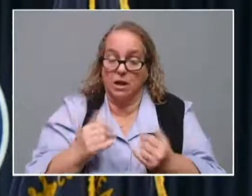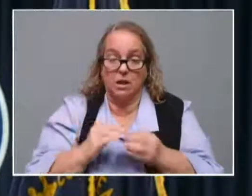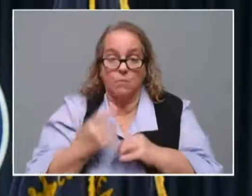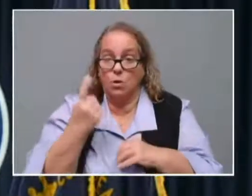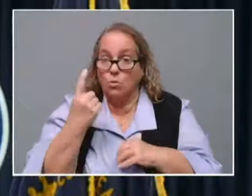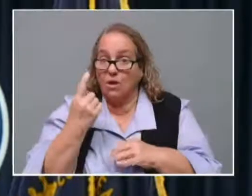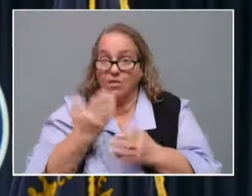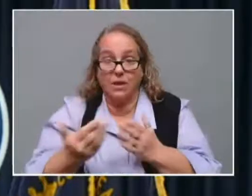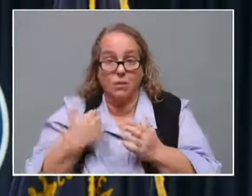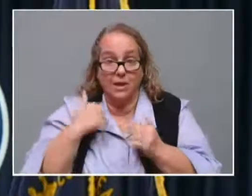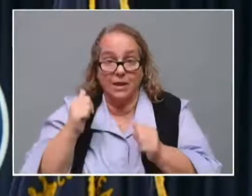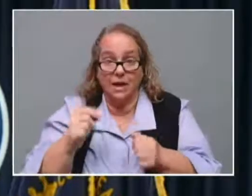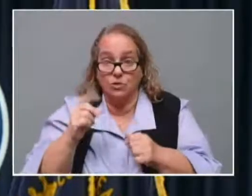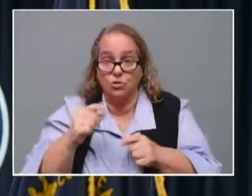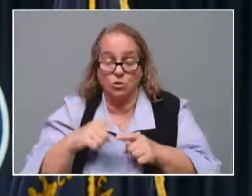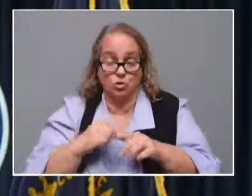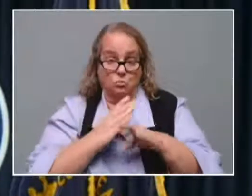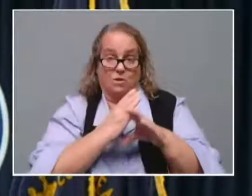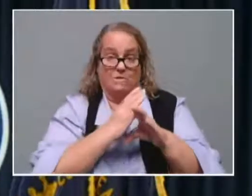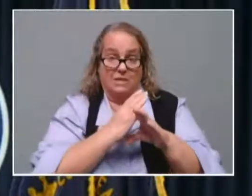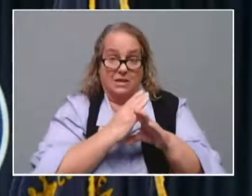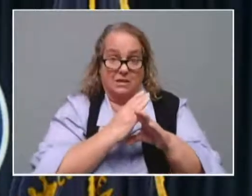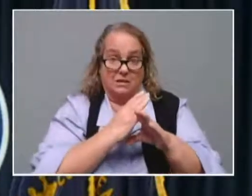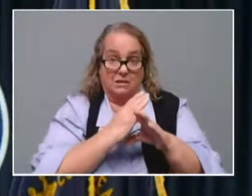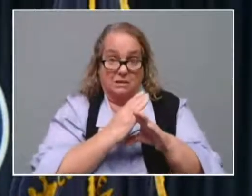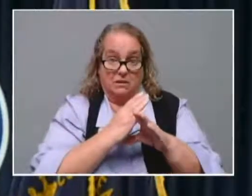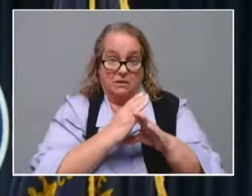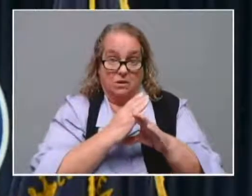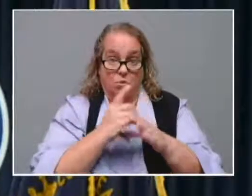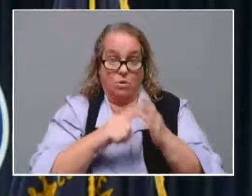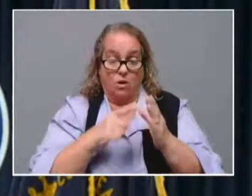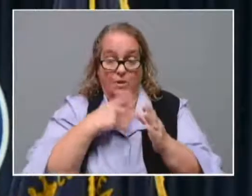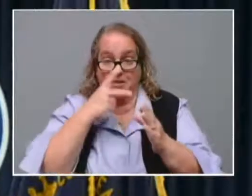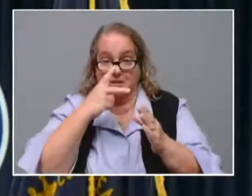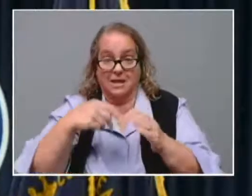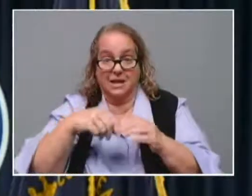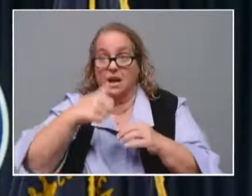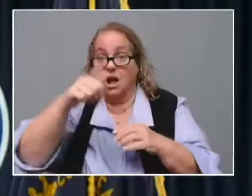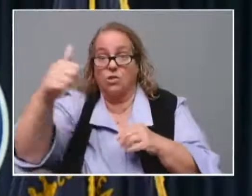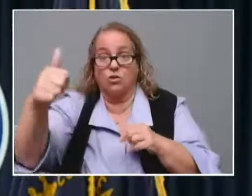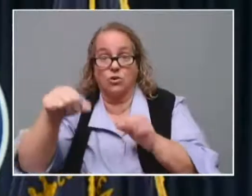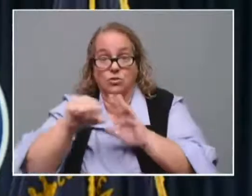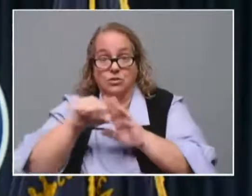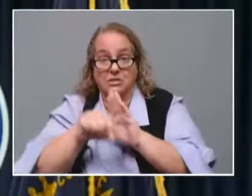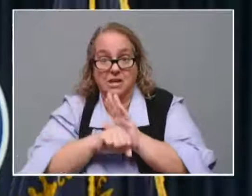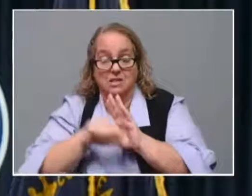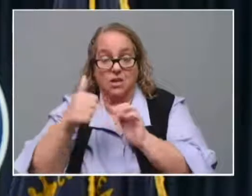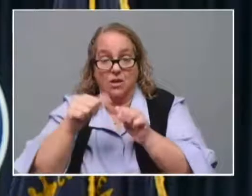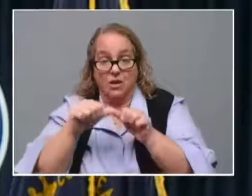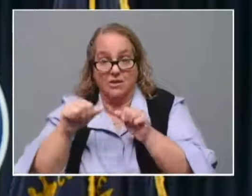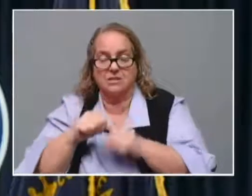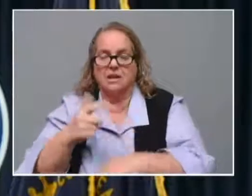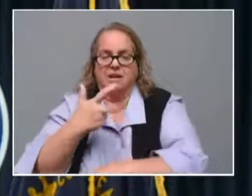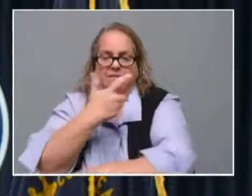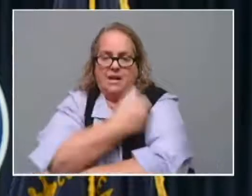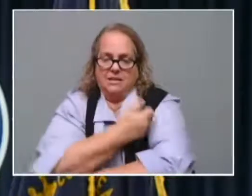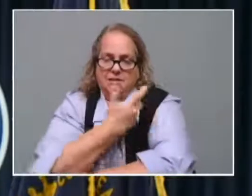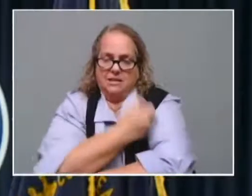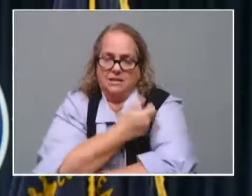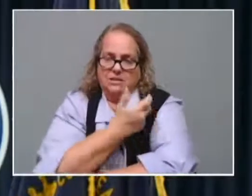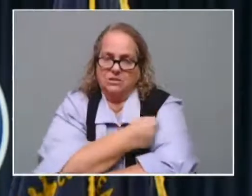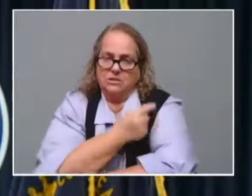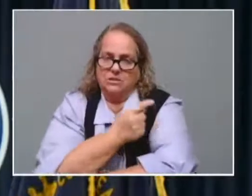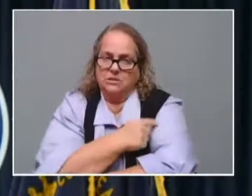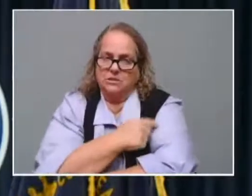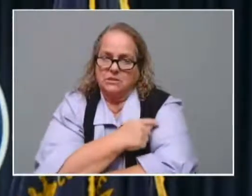can do to prevent what we're seeing in some other areas is vaccinations, but it's also the way we're